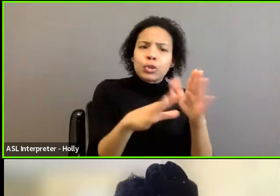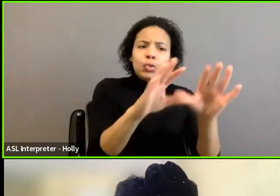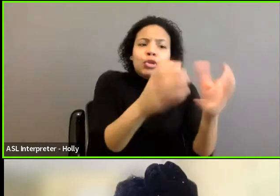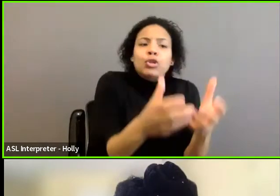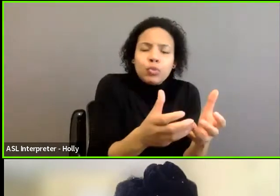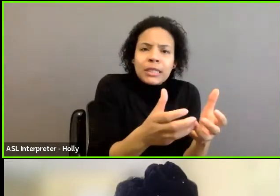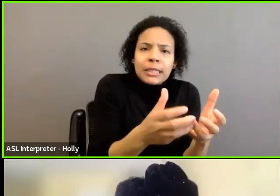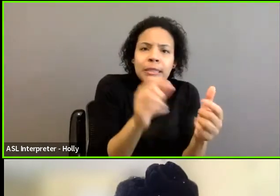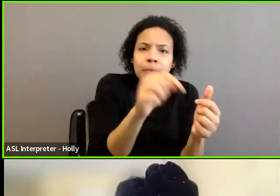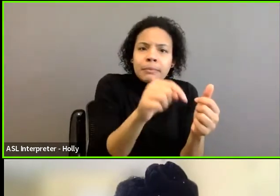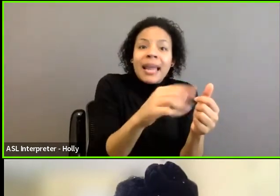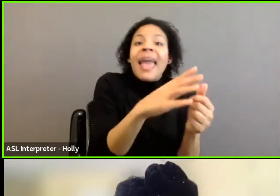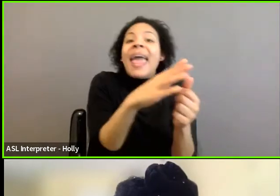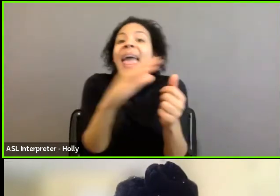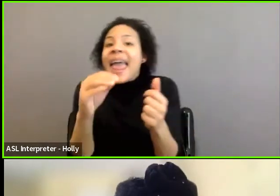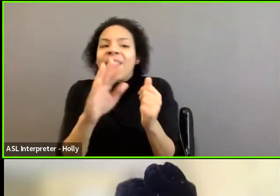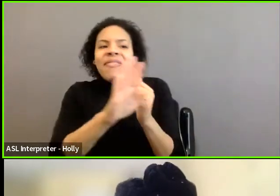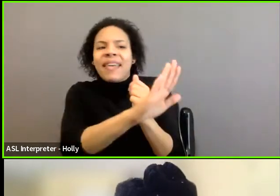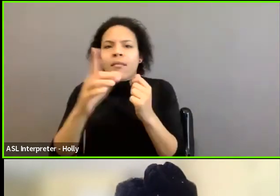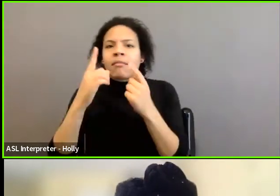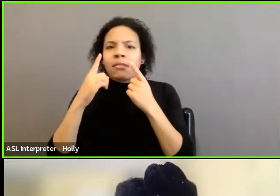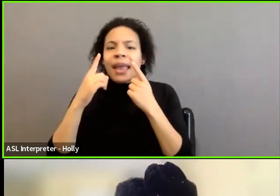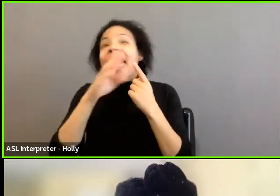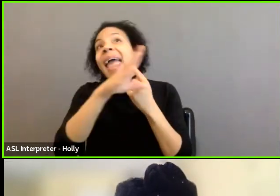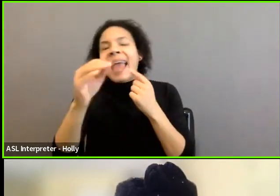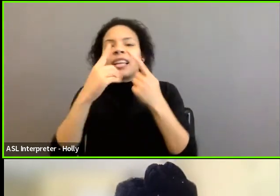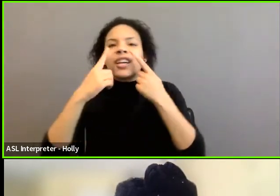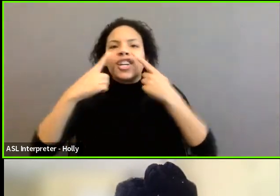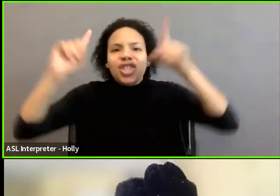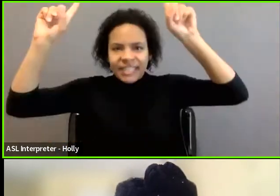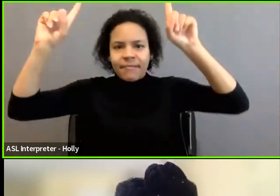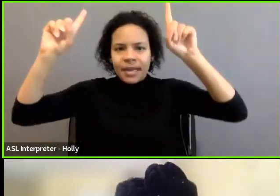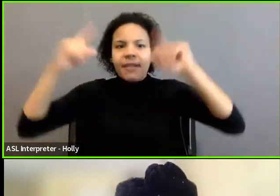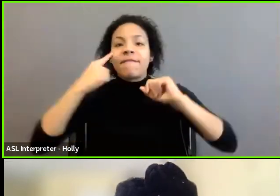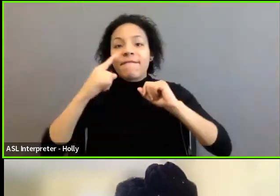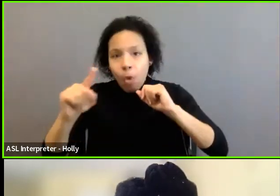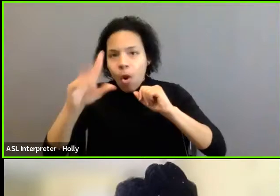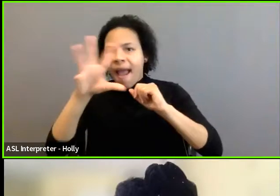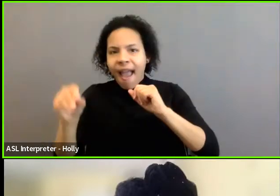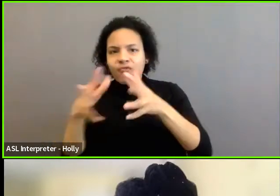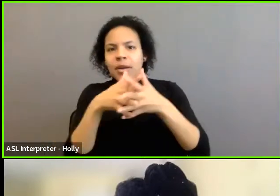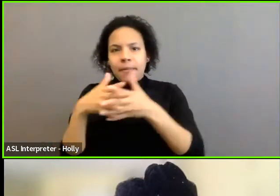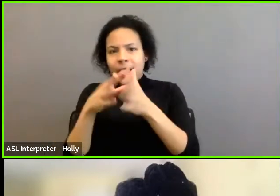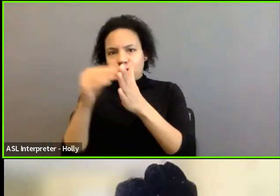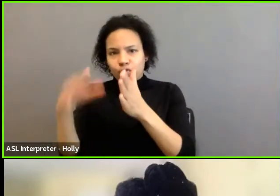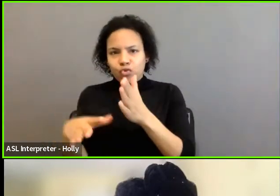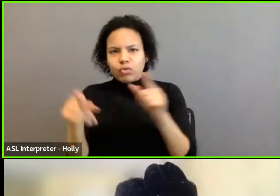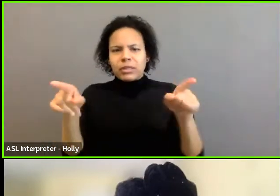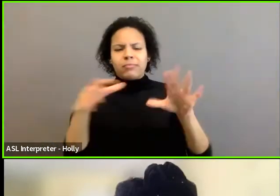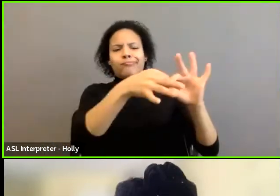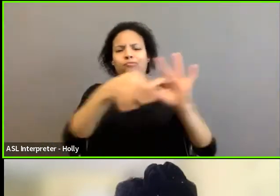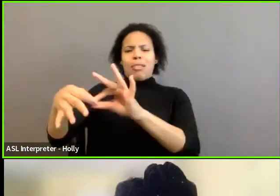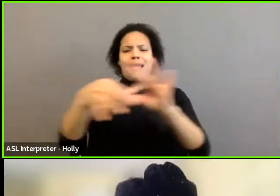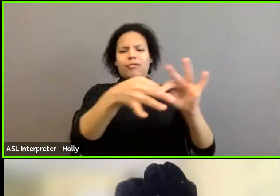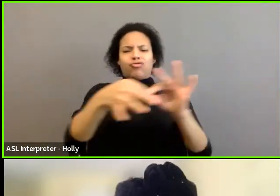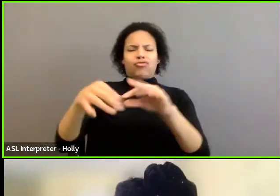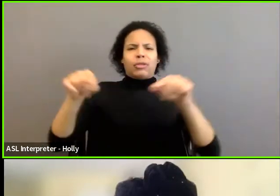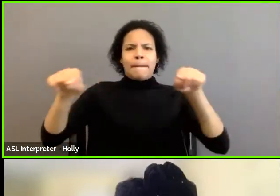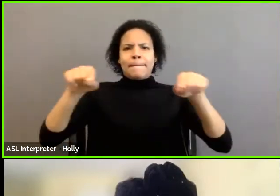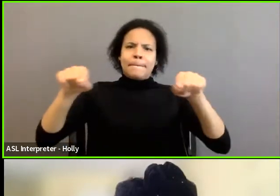of African American students. So I was really interested in zeroing in to see